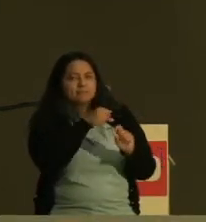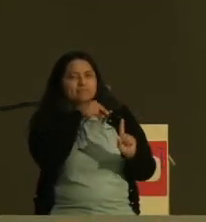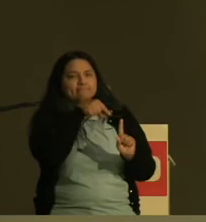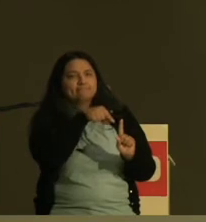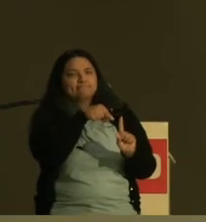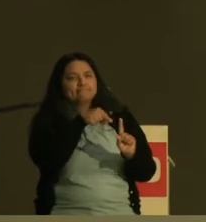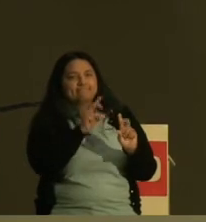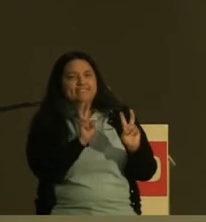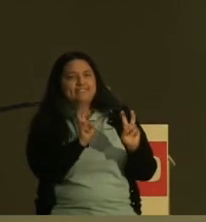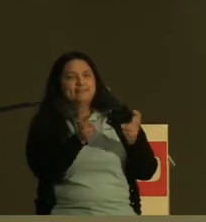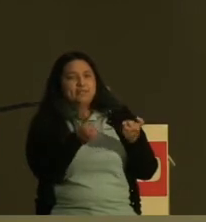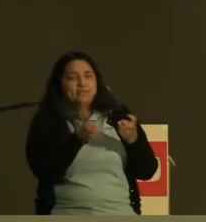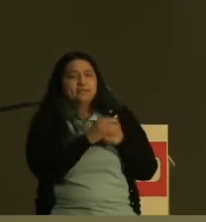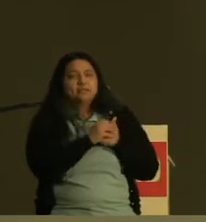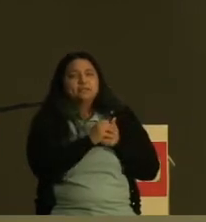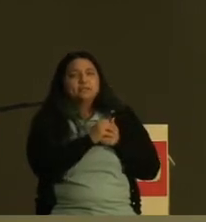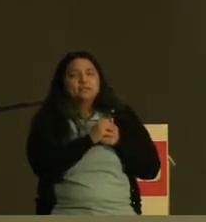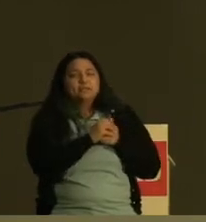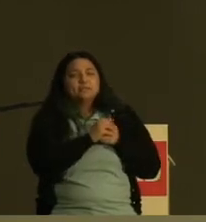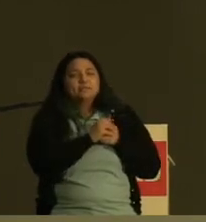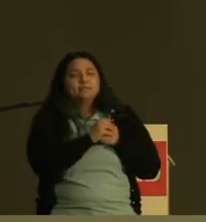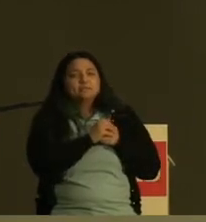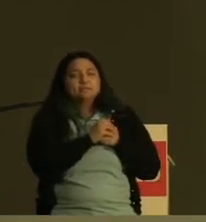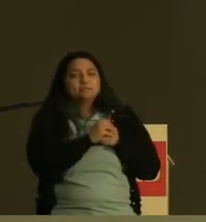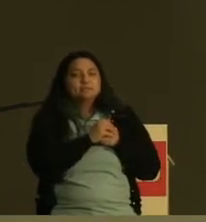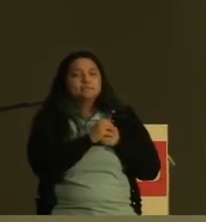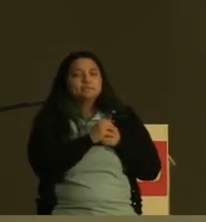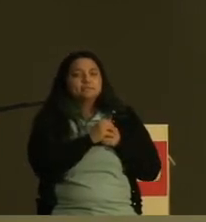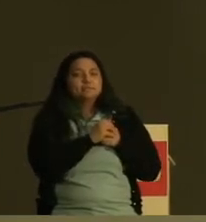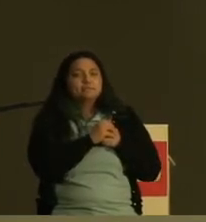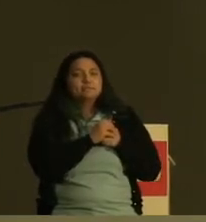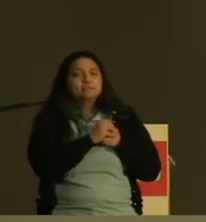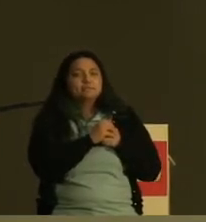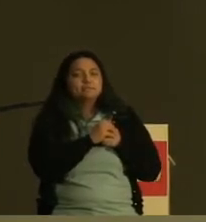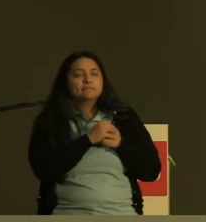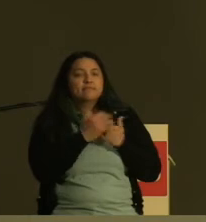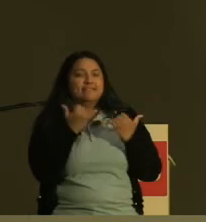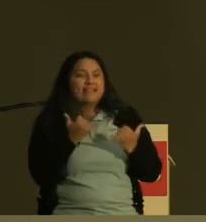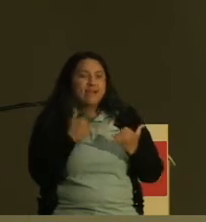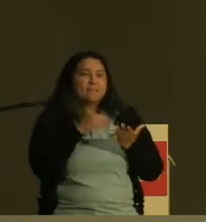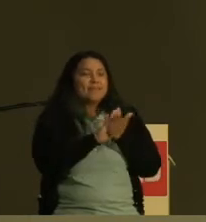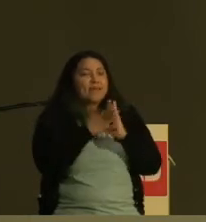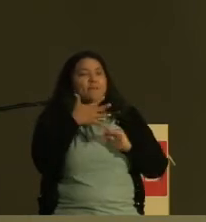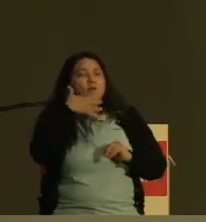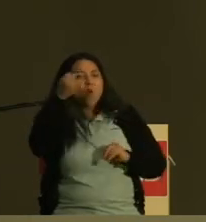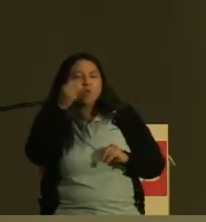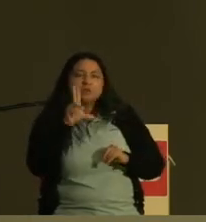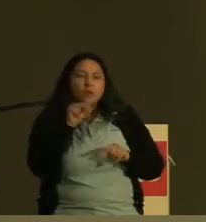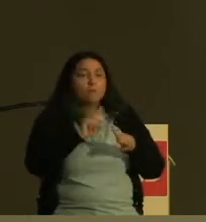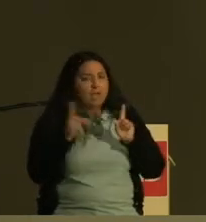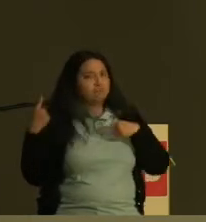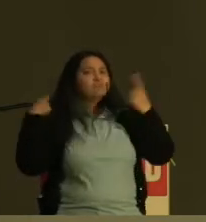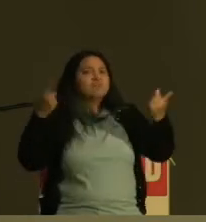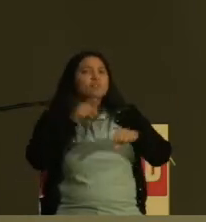not only because now, it's not a subject I've become interested now that I'm older, but for a long time I've been